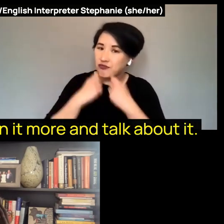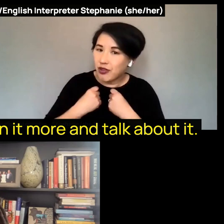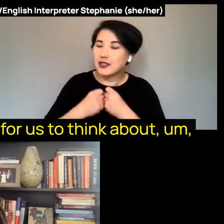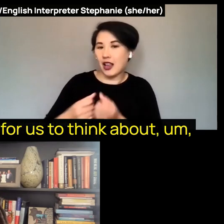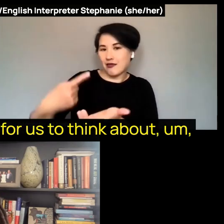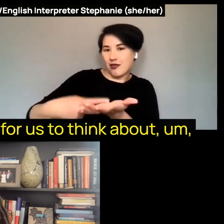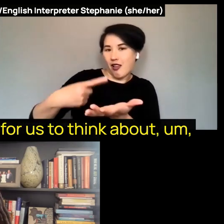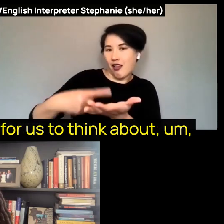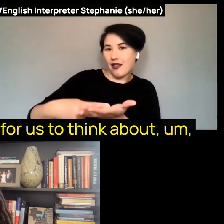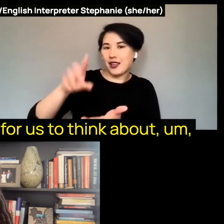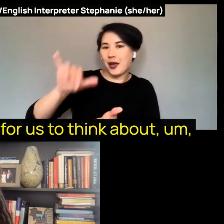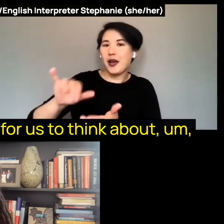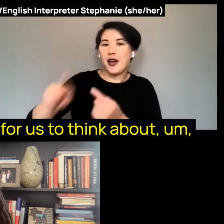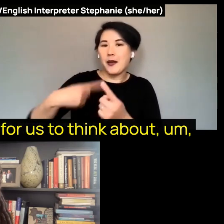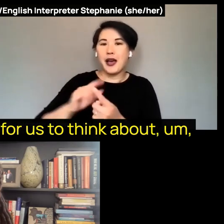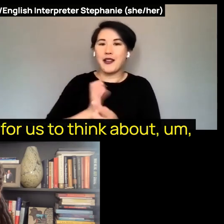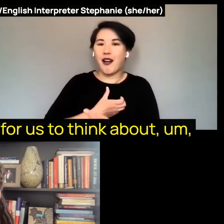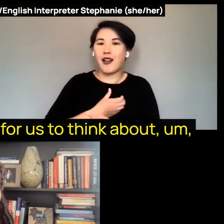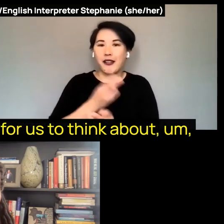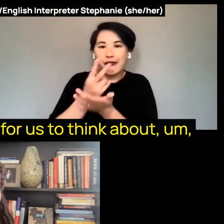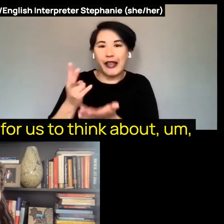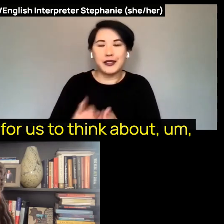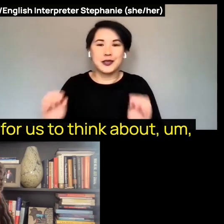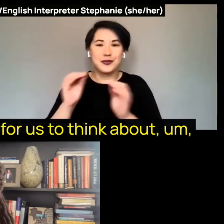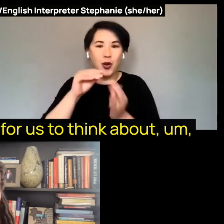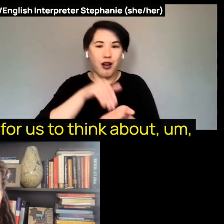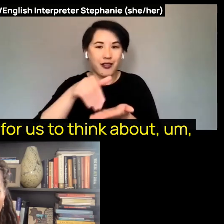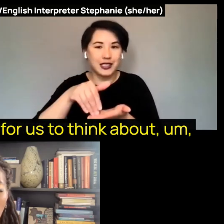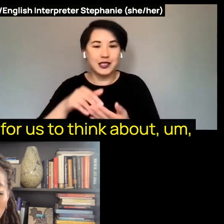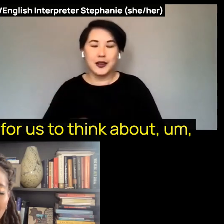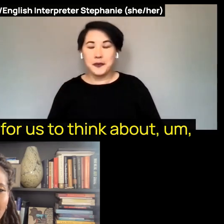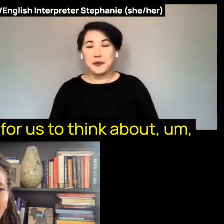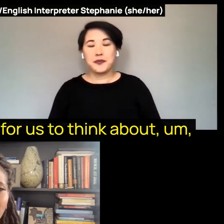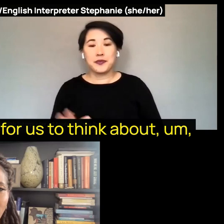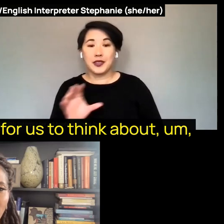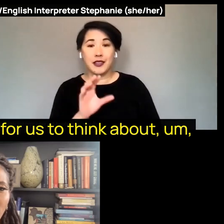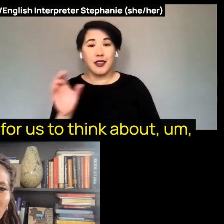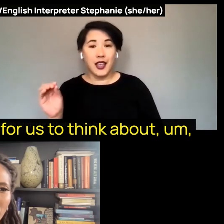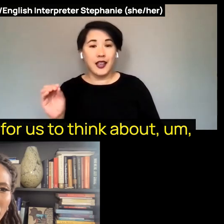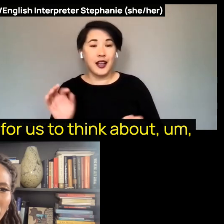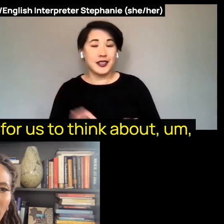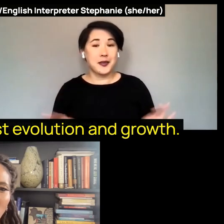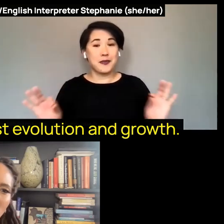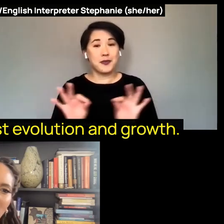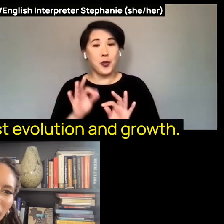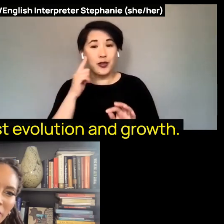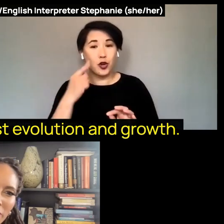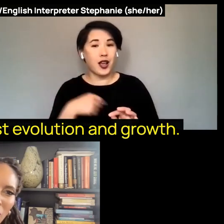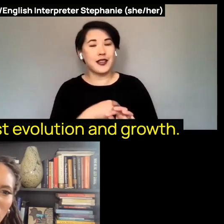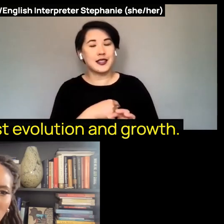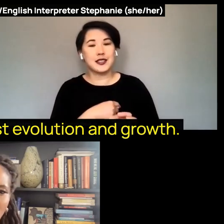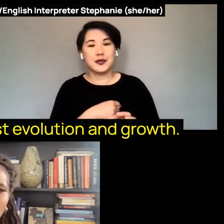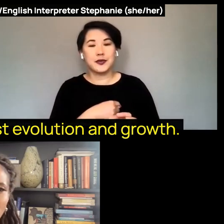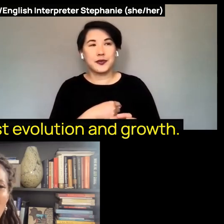it. I think it's also important for us to think about our